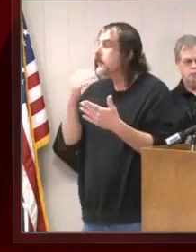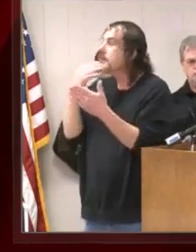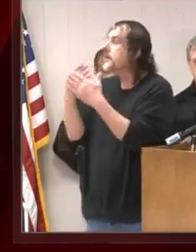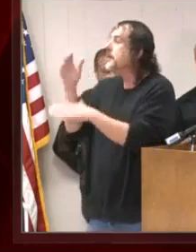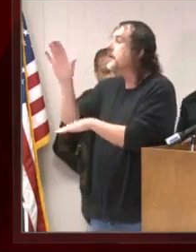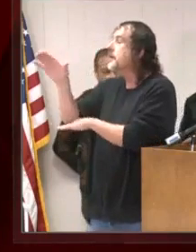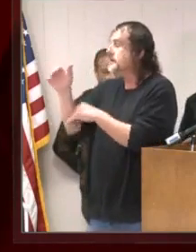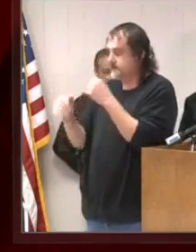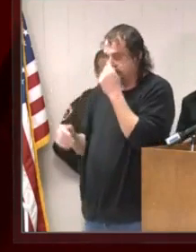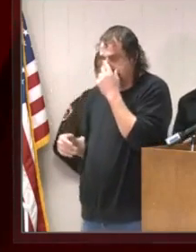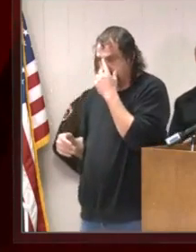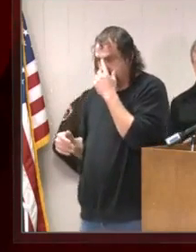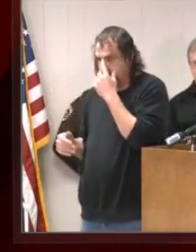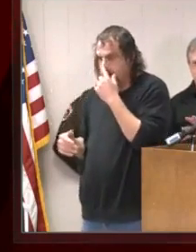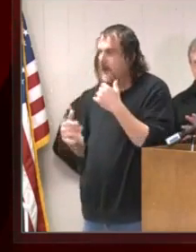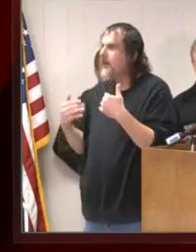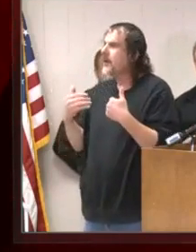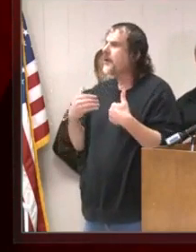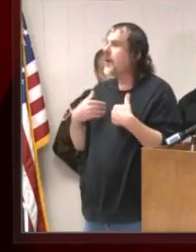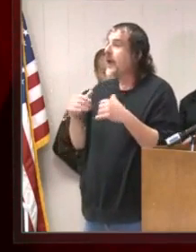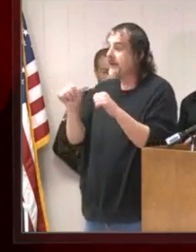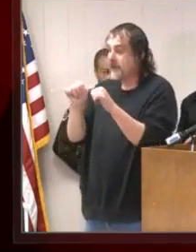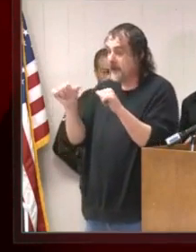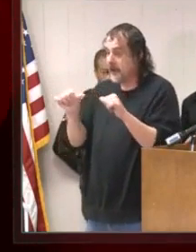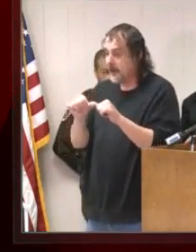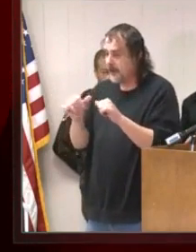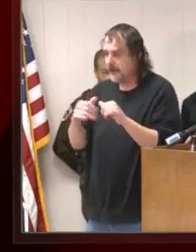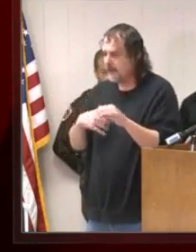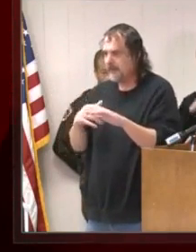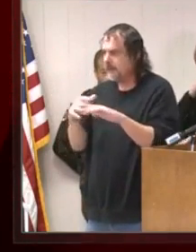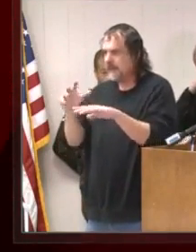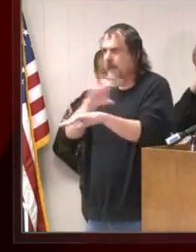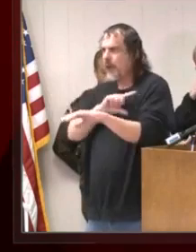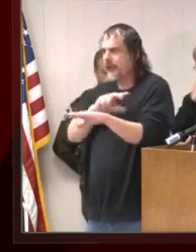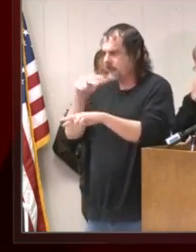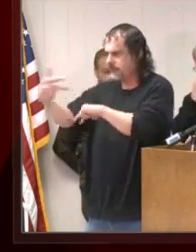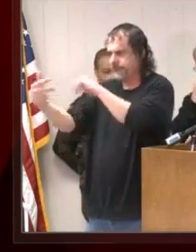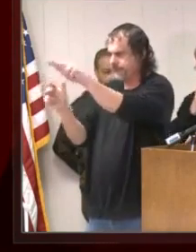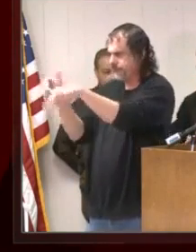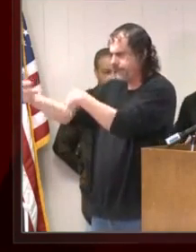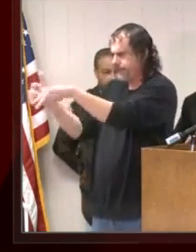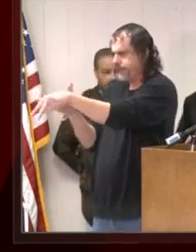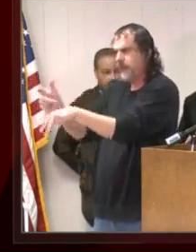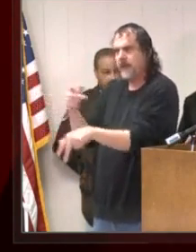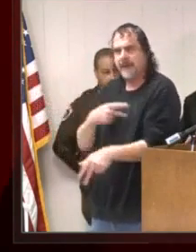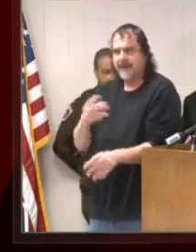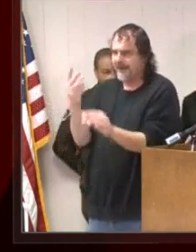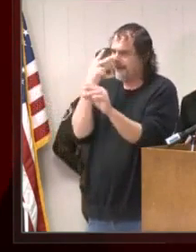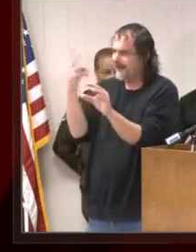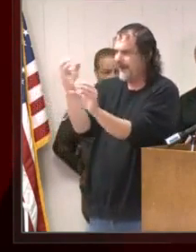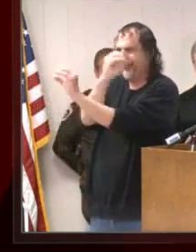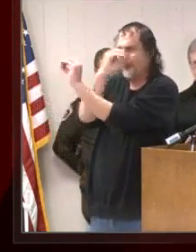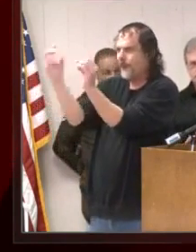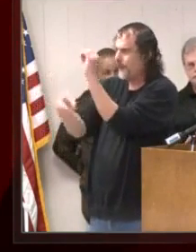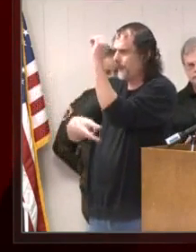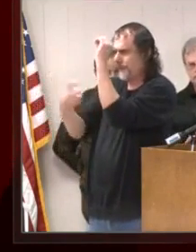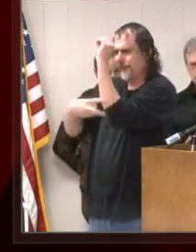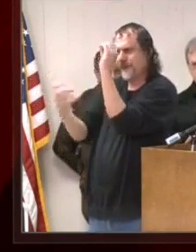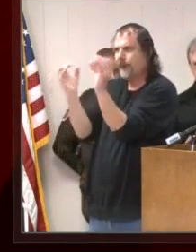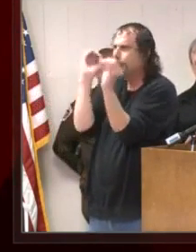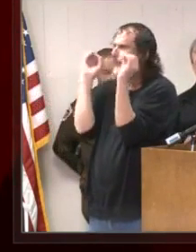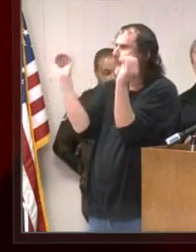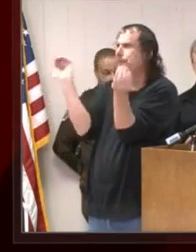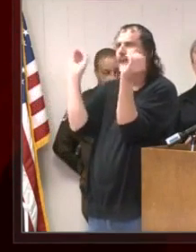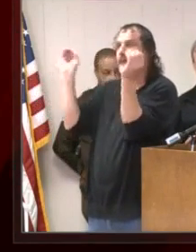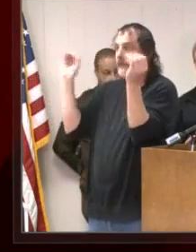Good afternoon. We have that area, the contaminated area, saturated with police. We have not seen any looting in that area